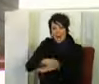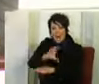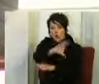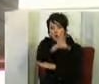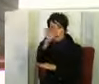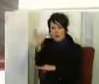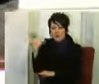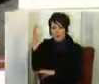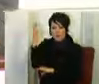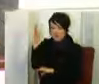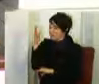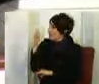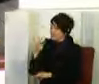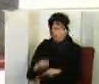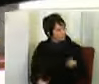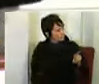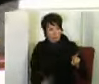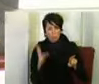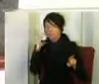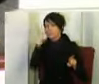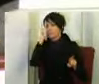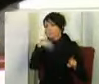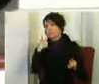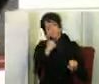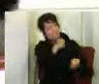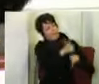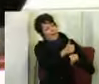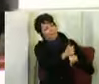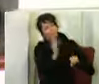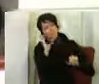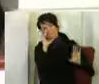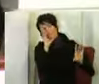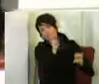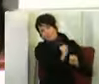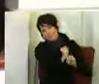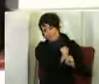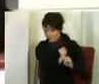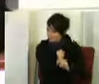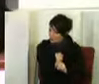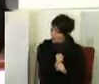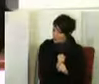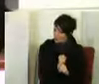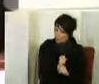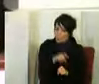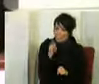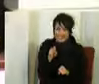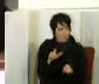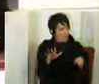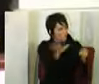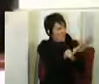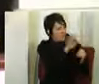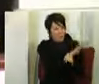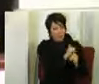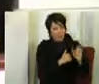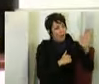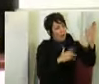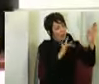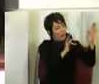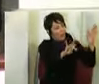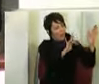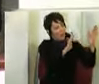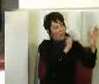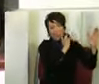that usually sits over here, and it's very beautiful and it's very attractive, and we want to make sure that that's filled and not has some spots left in it. So you can help us